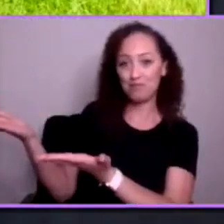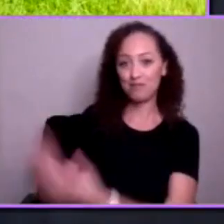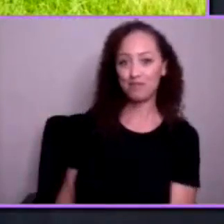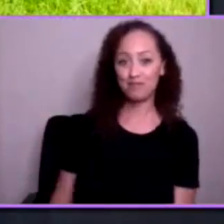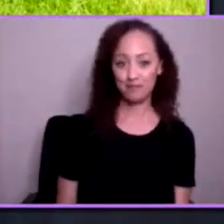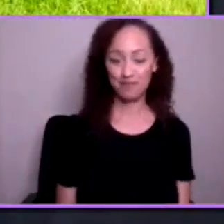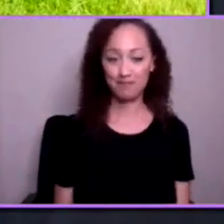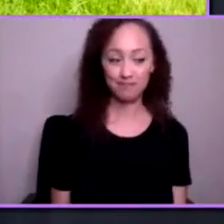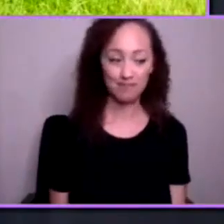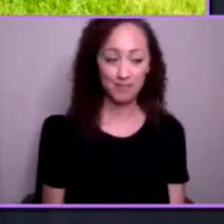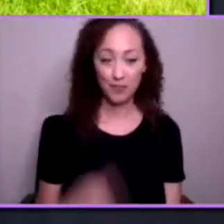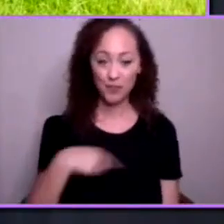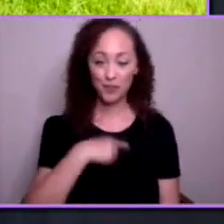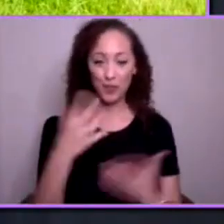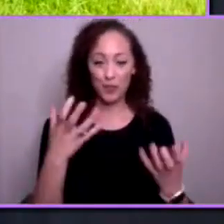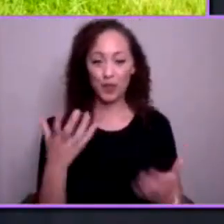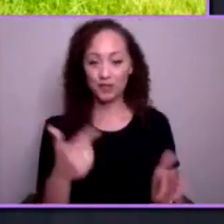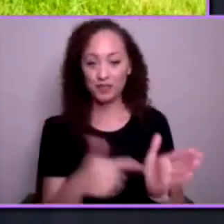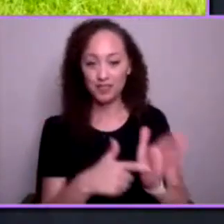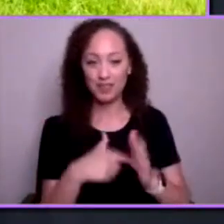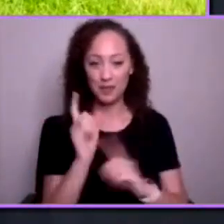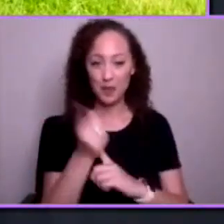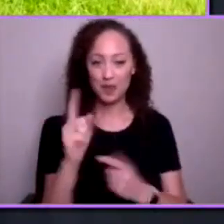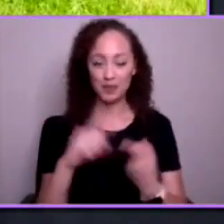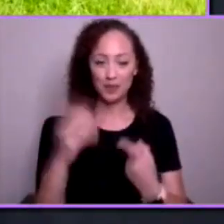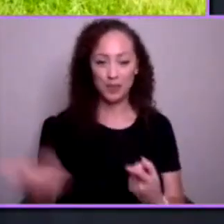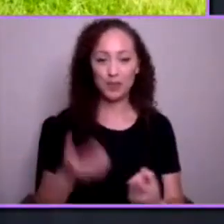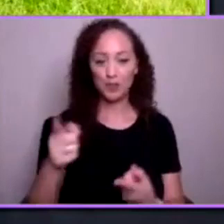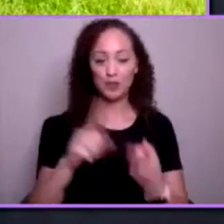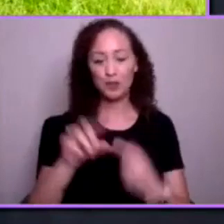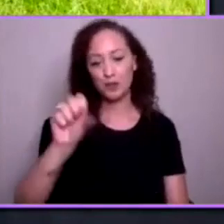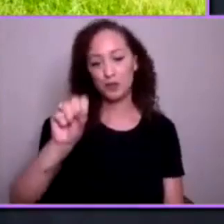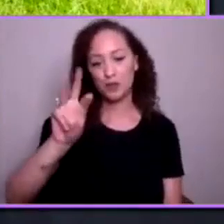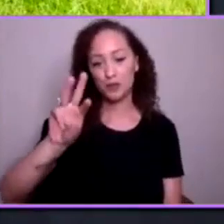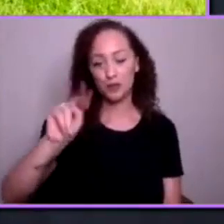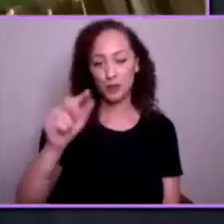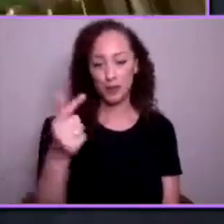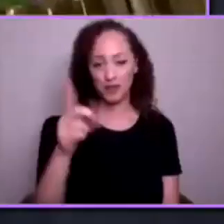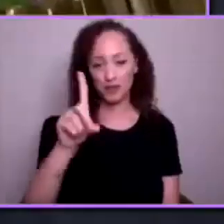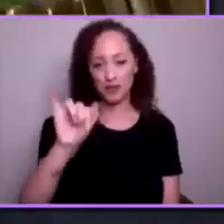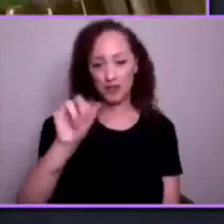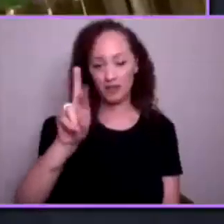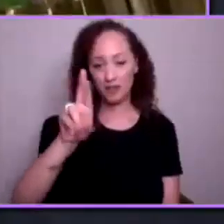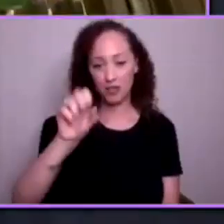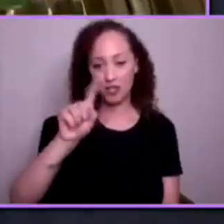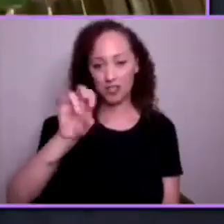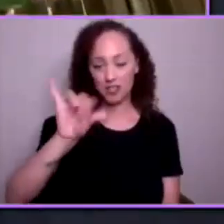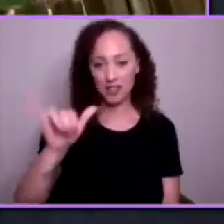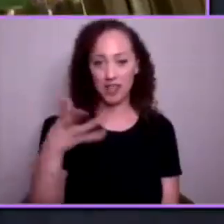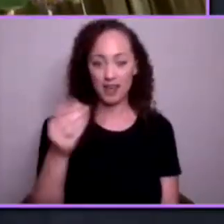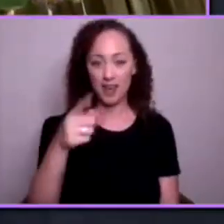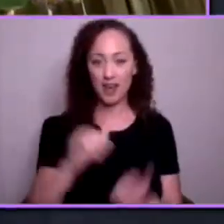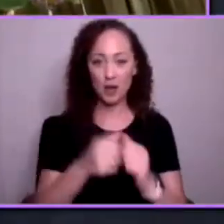We want to take a moment to introduce you to Swing Diversity, our initiatives, and how you can be part of the movement. Swing Diversity endeavors to